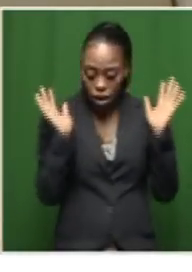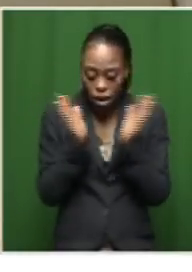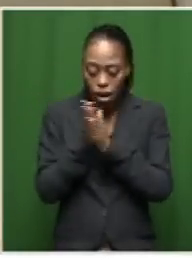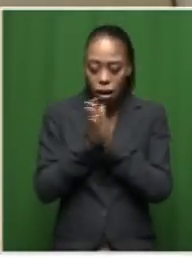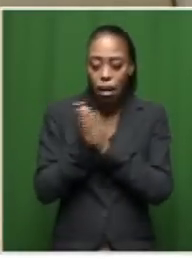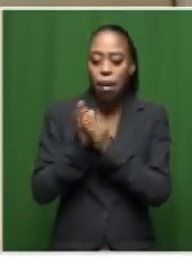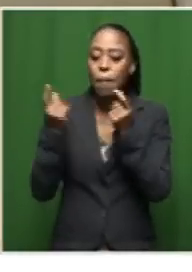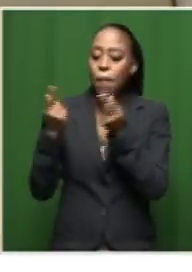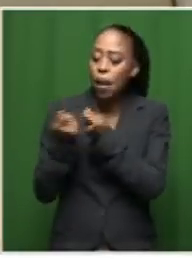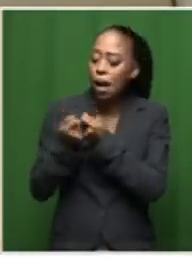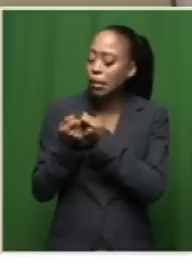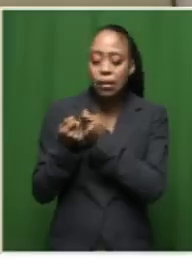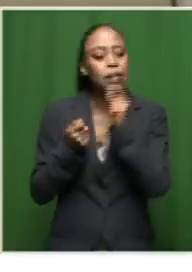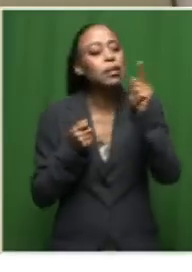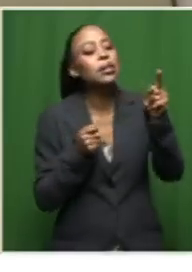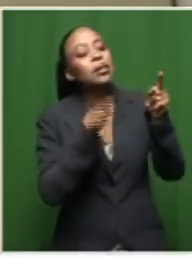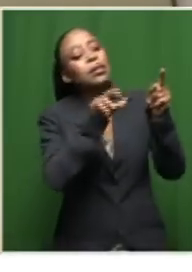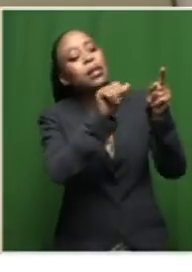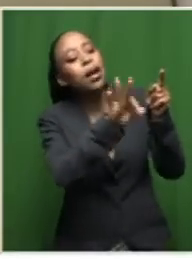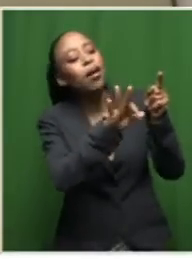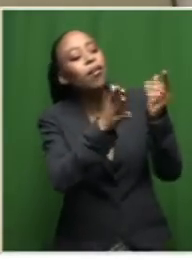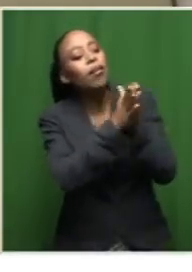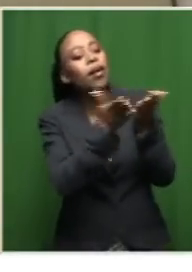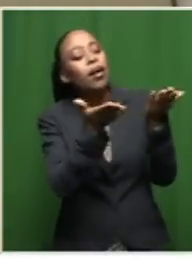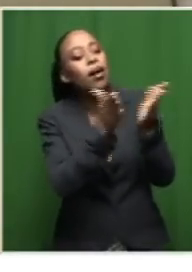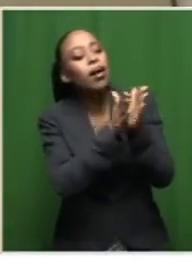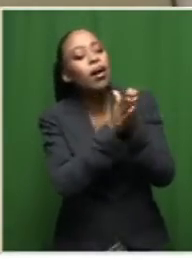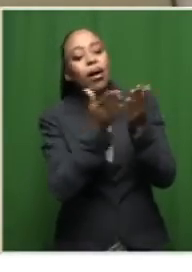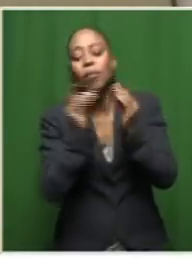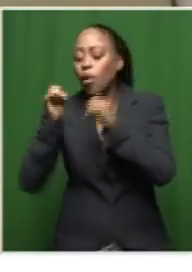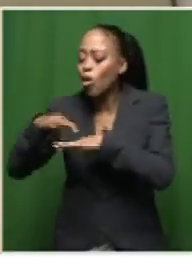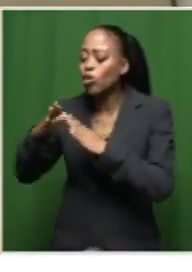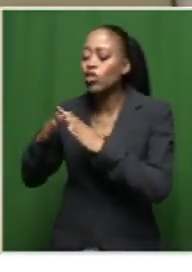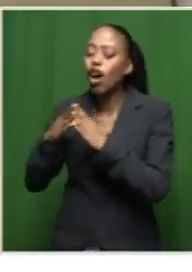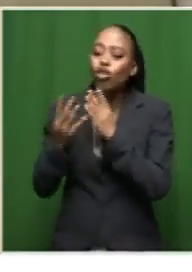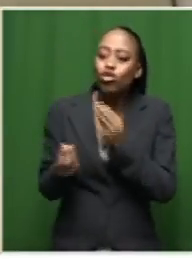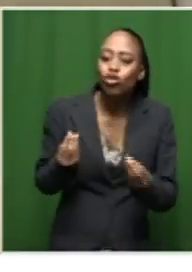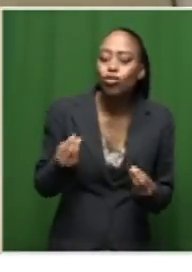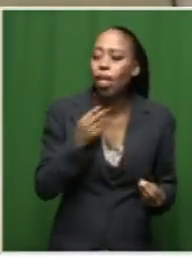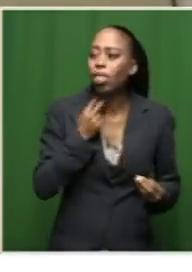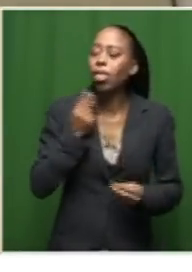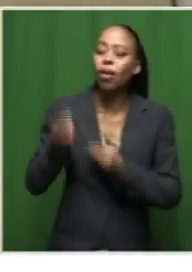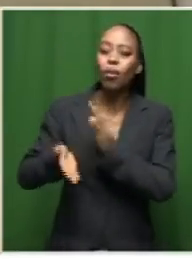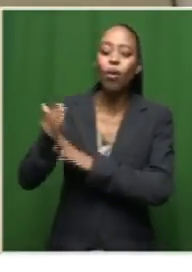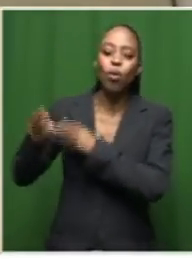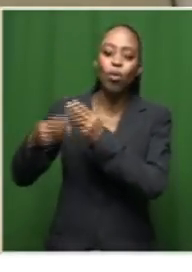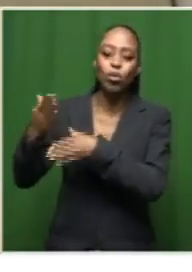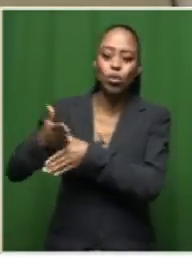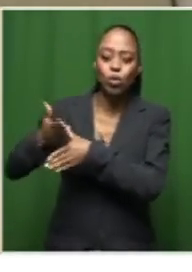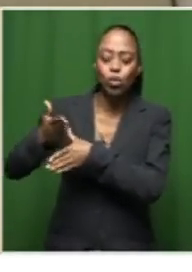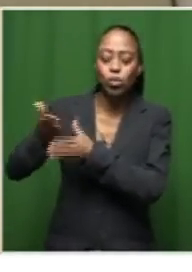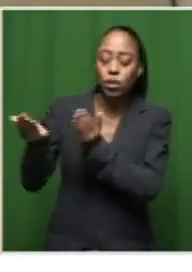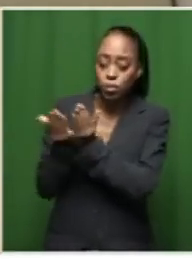a huge amount sitting in an RA and they cannot do anything. People lose their houses, their children cannot go to school.